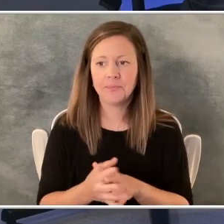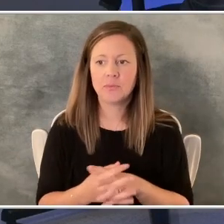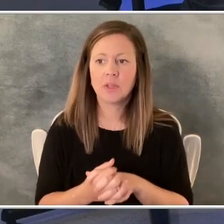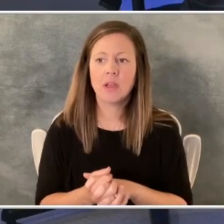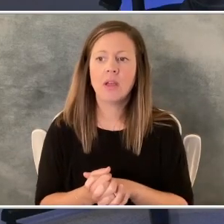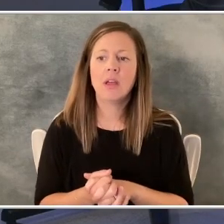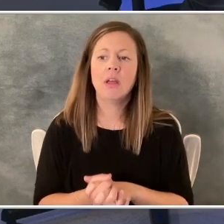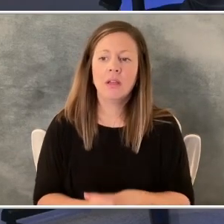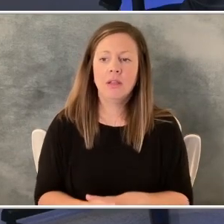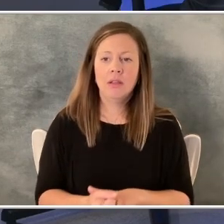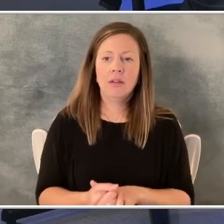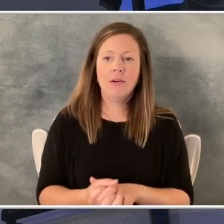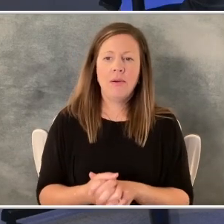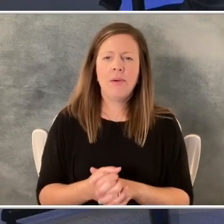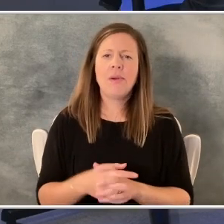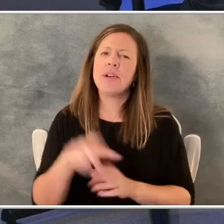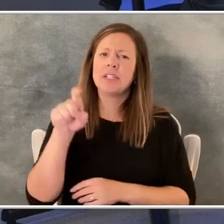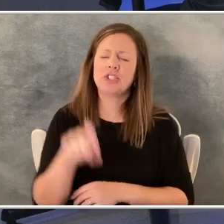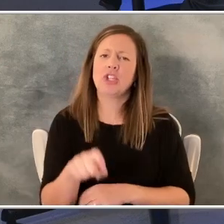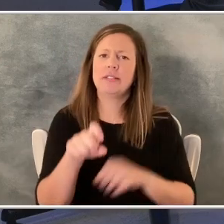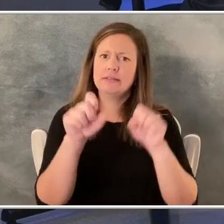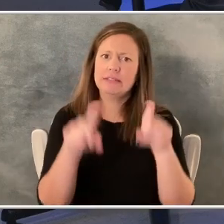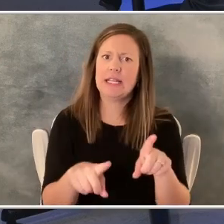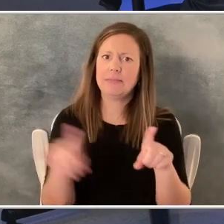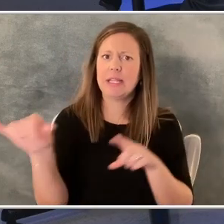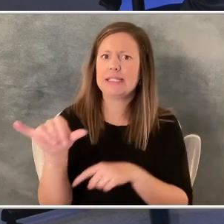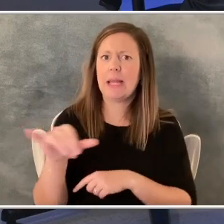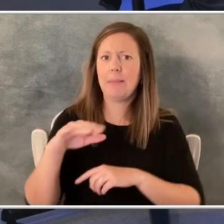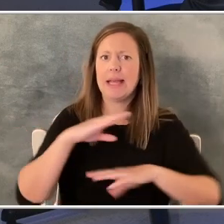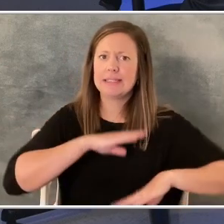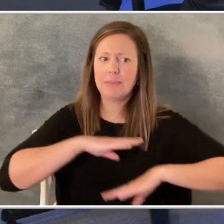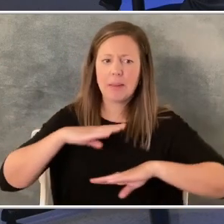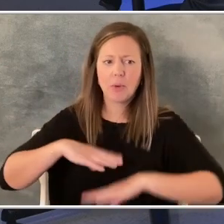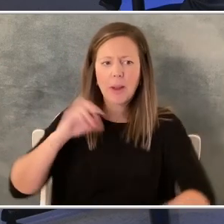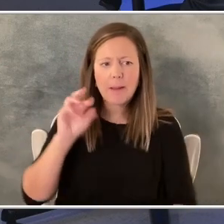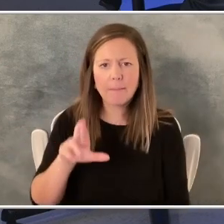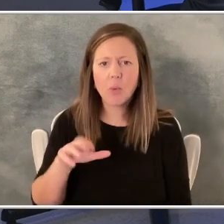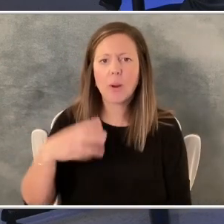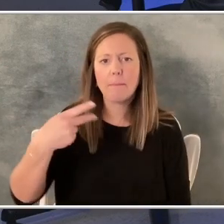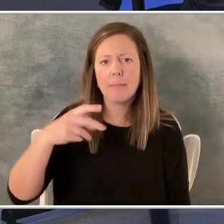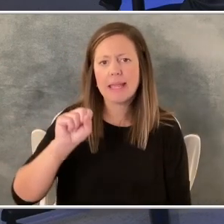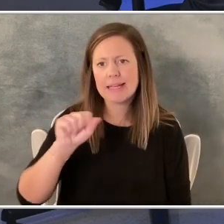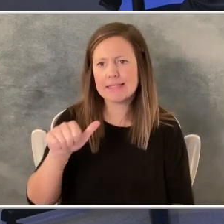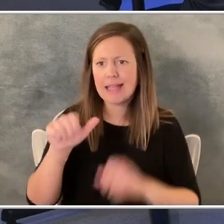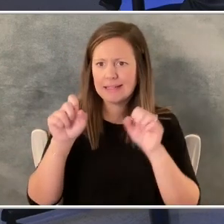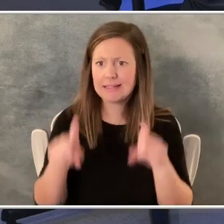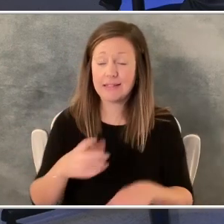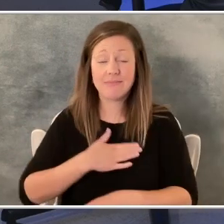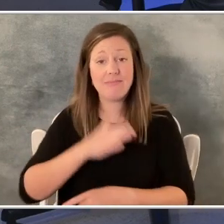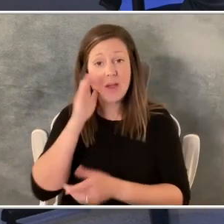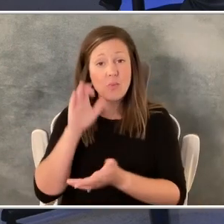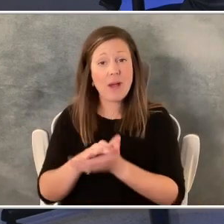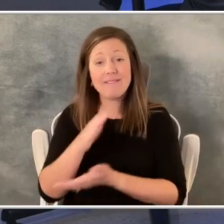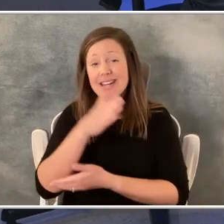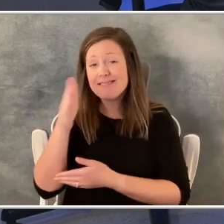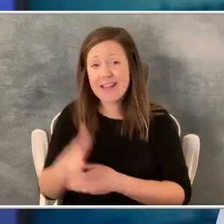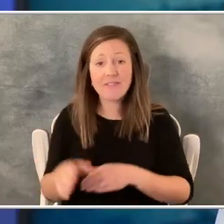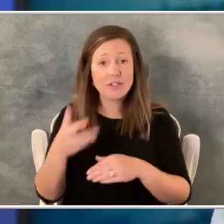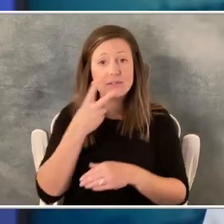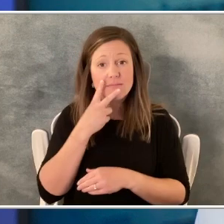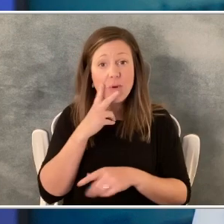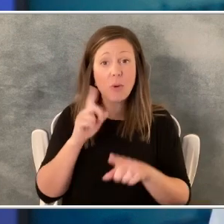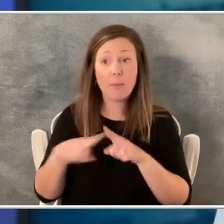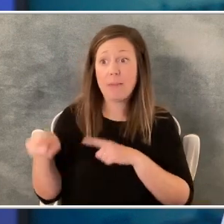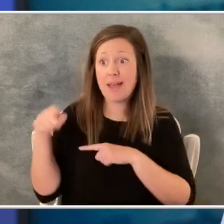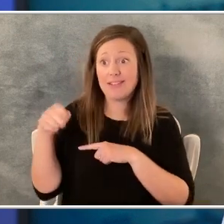be like mammograms or PSA tests? He says he lost his wife to lung cancer, and she was never a smoker. Yeah, that's the goal we're trying to get to, is to